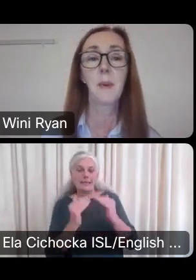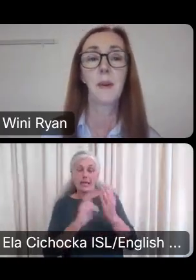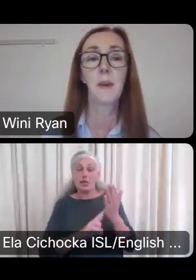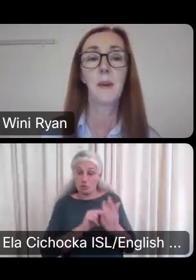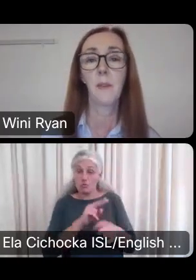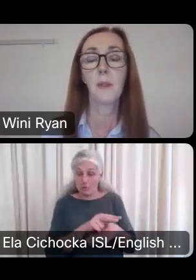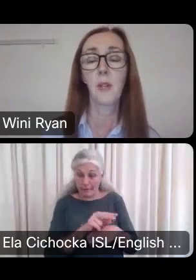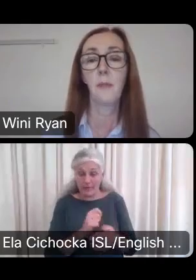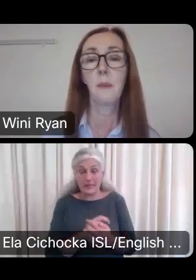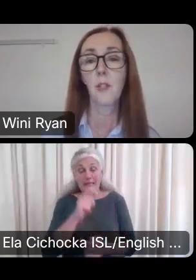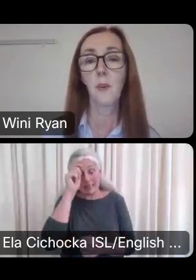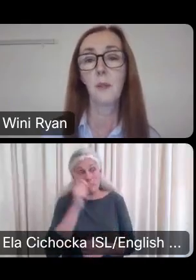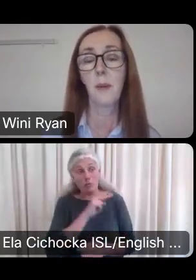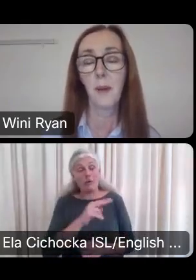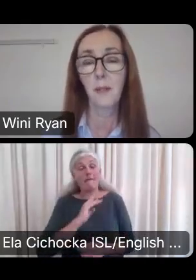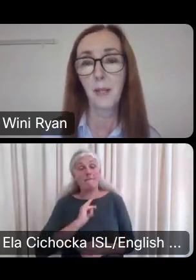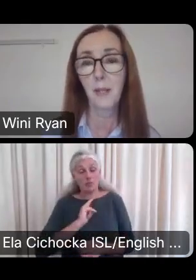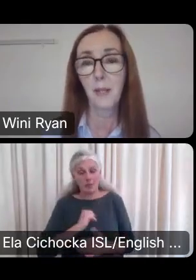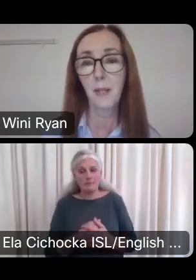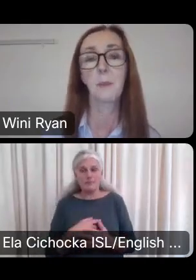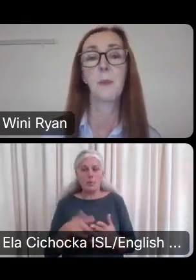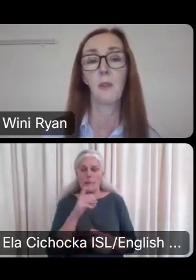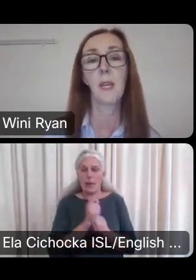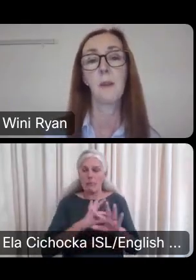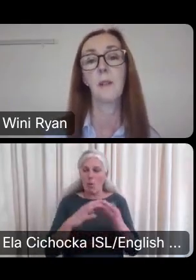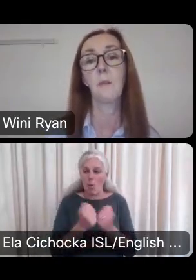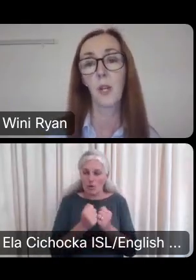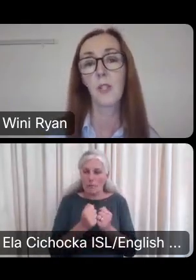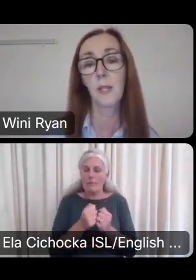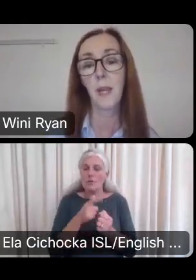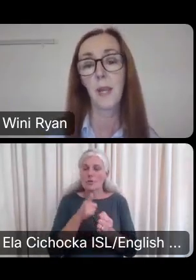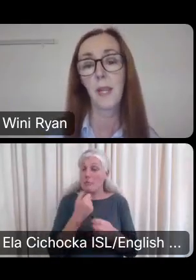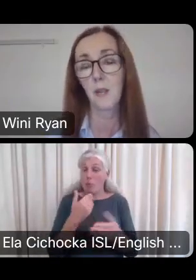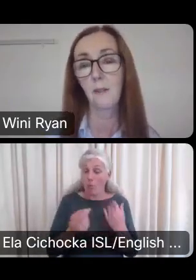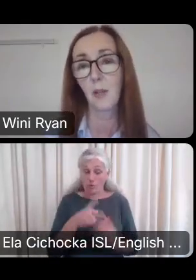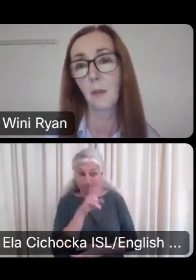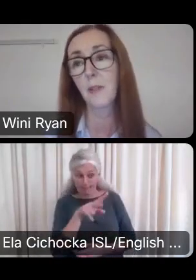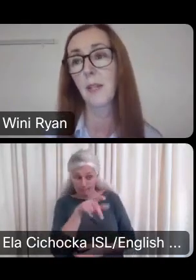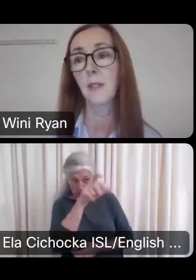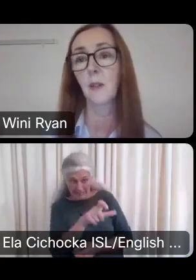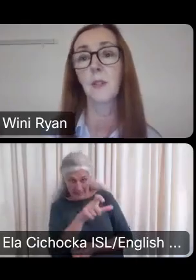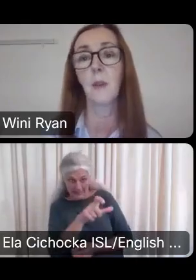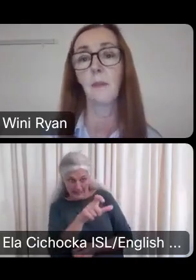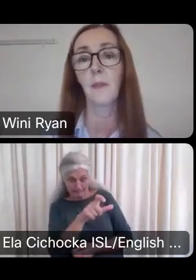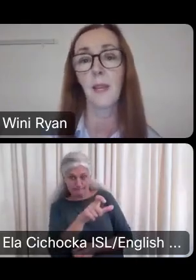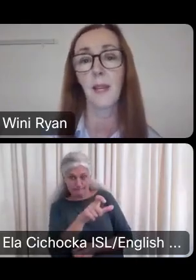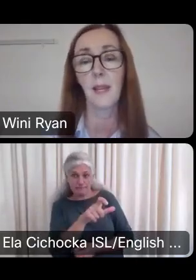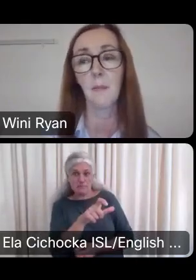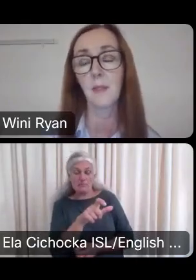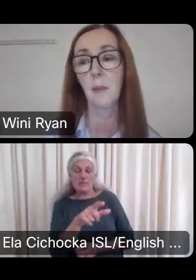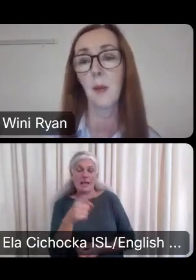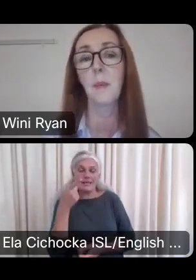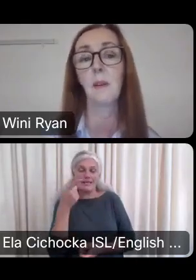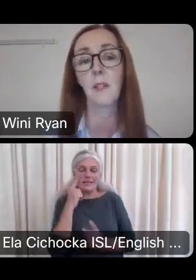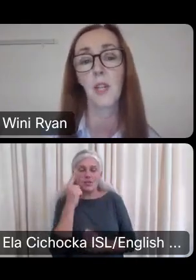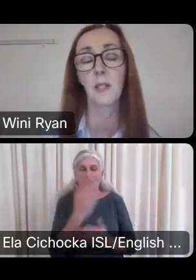thinking about nonverbals, often when we talk about them in the workshops, we're talking about watching the patient's nonverbals. And I saw some lovely examples